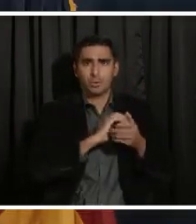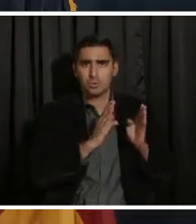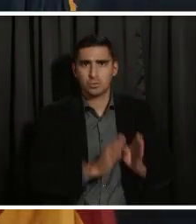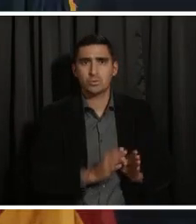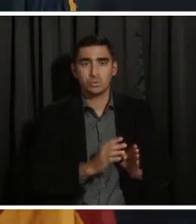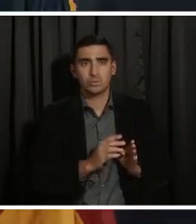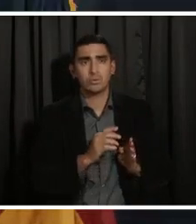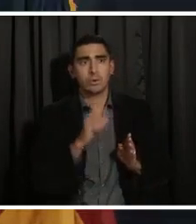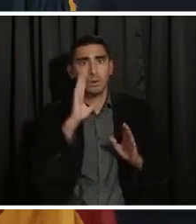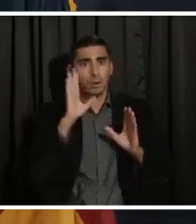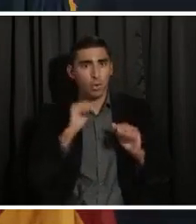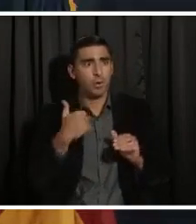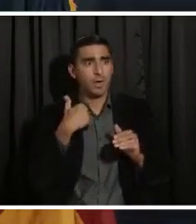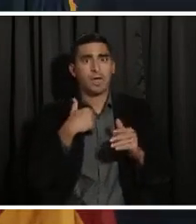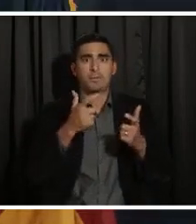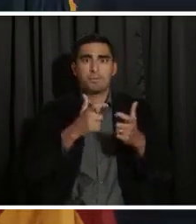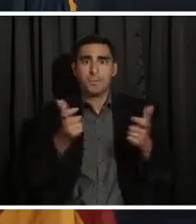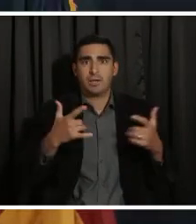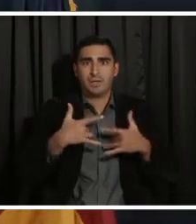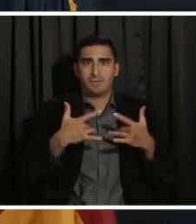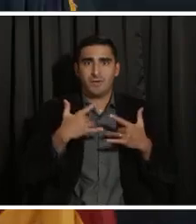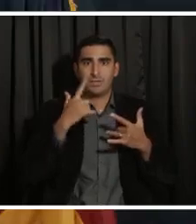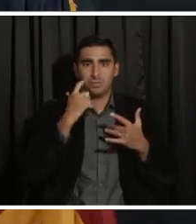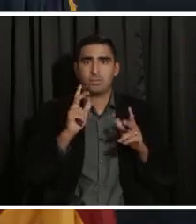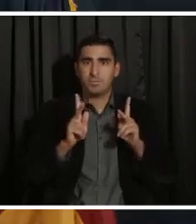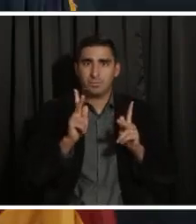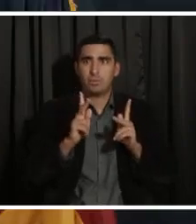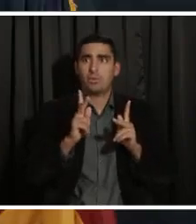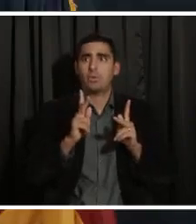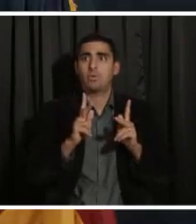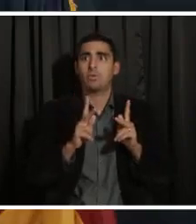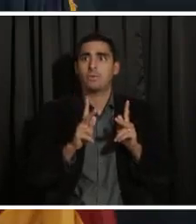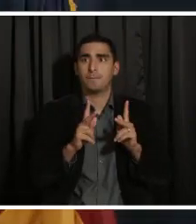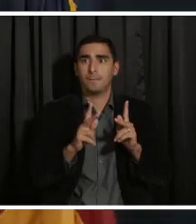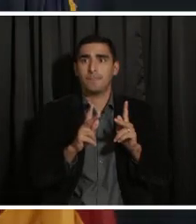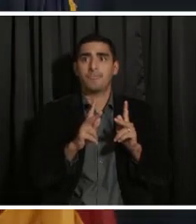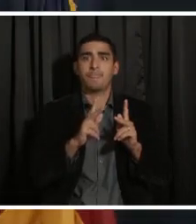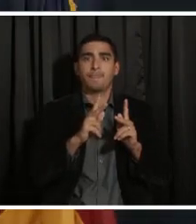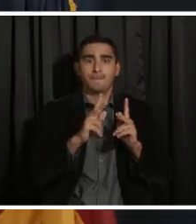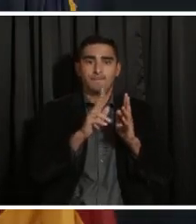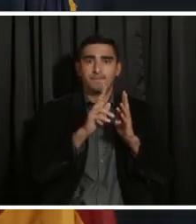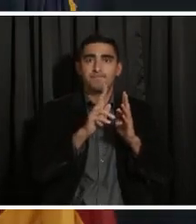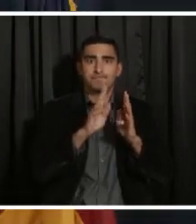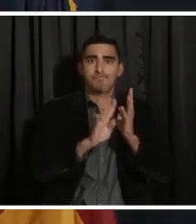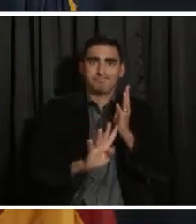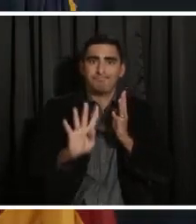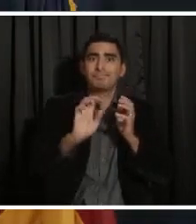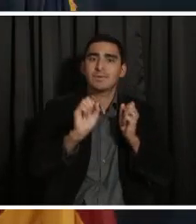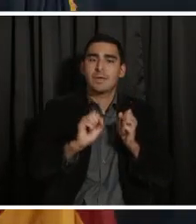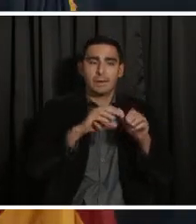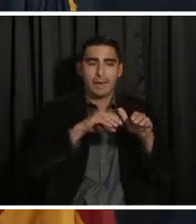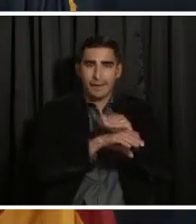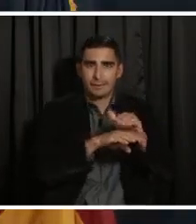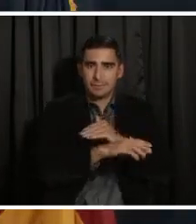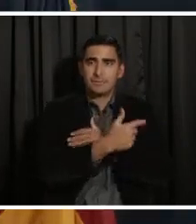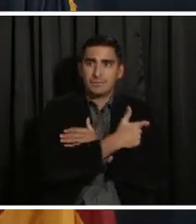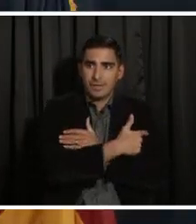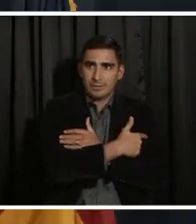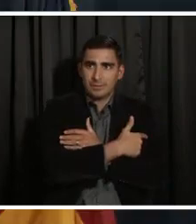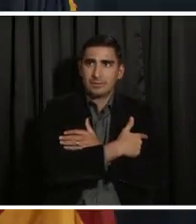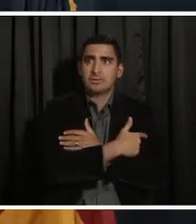have large-scale events and areas where the community can easily access this vaccine. We've got a